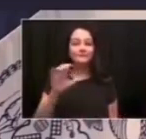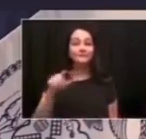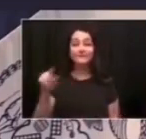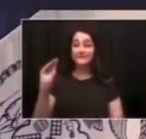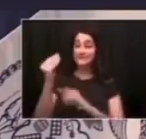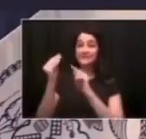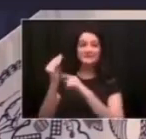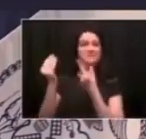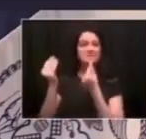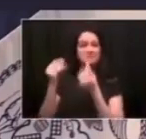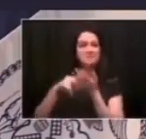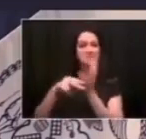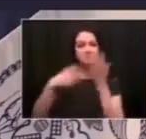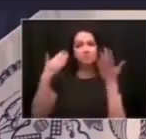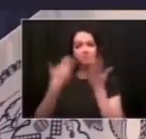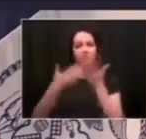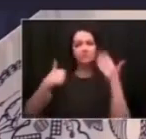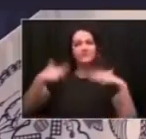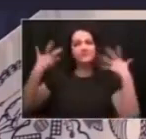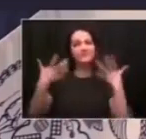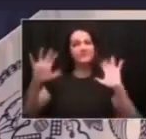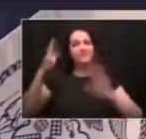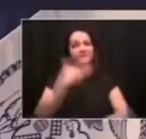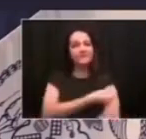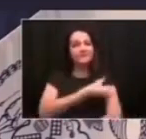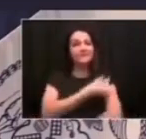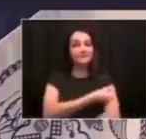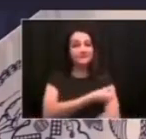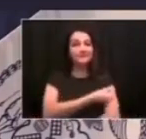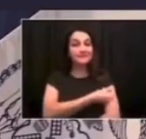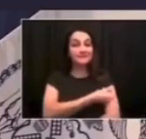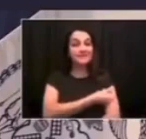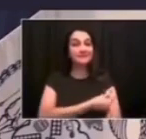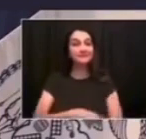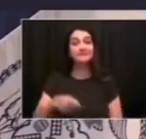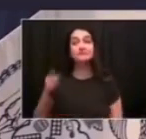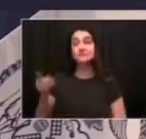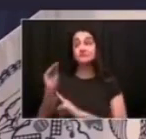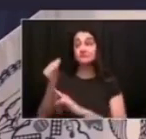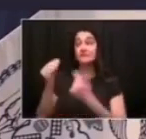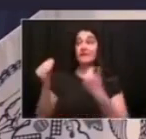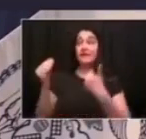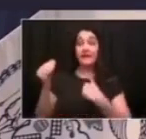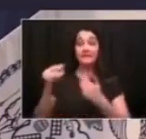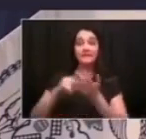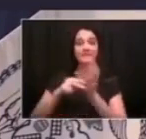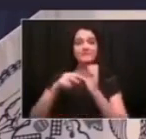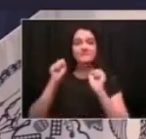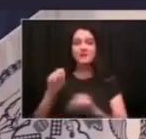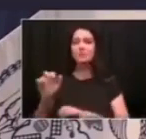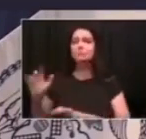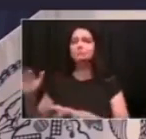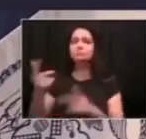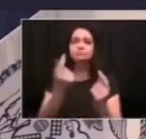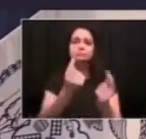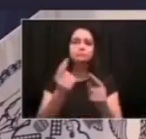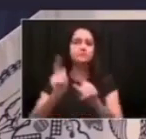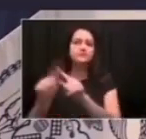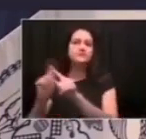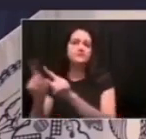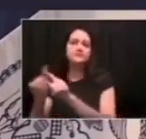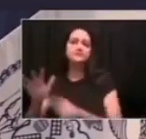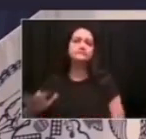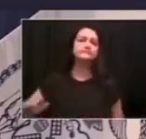of wonders. And if you're vaccinated, all that's going to open up to you. You'll have the key. You can open the door. But if you're unvaccinated,